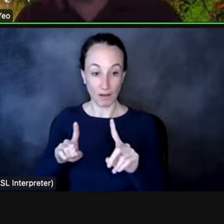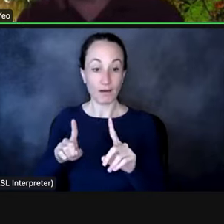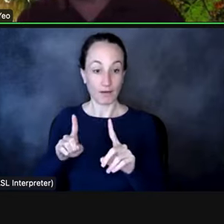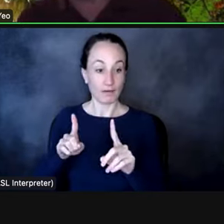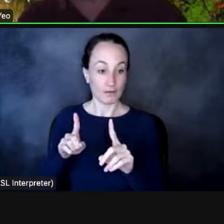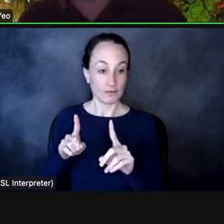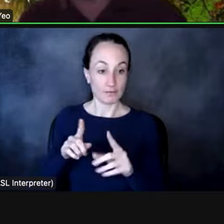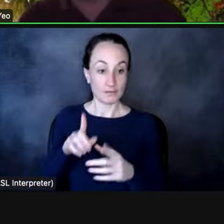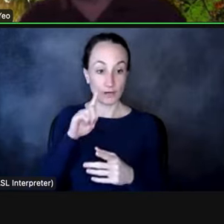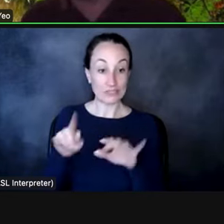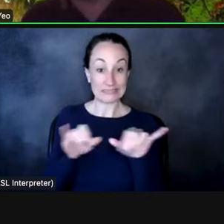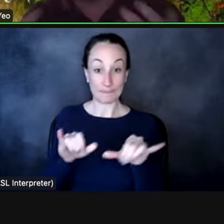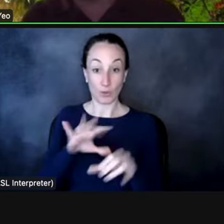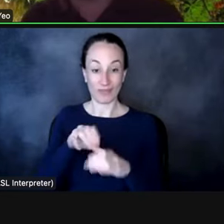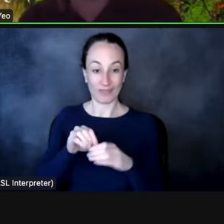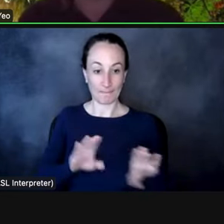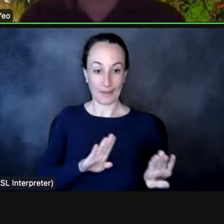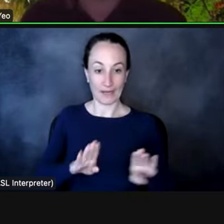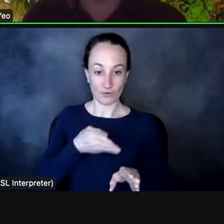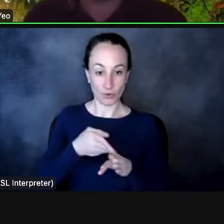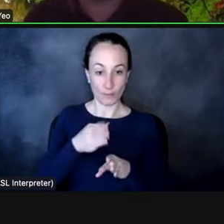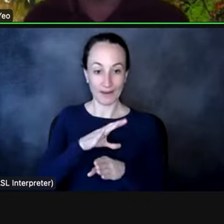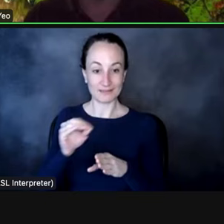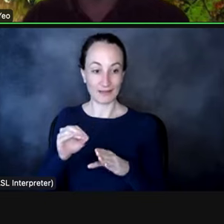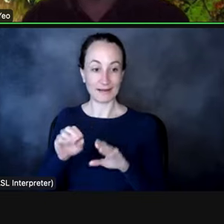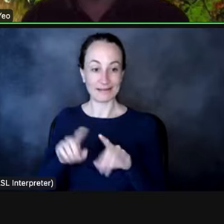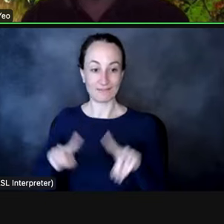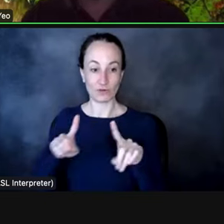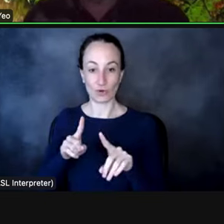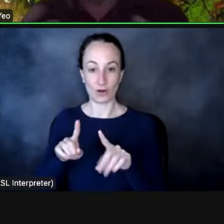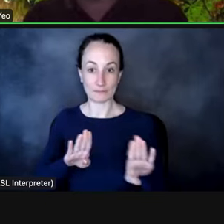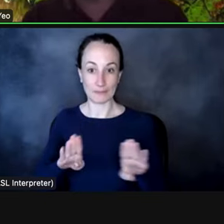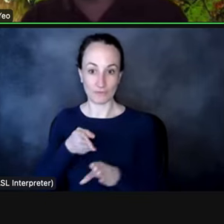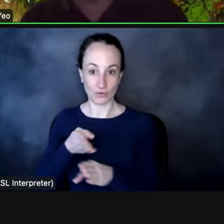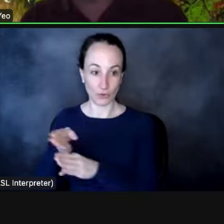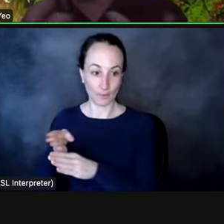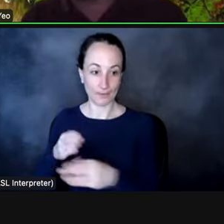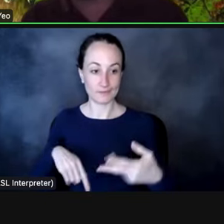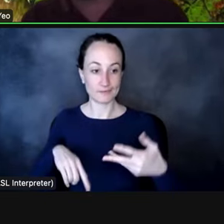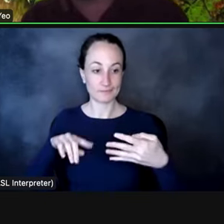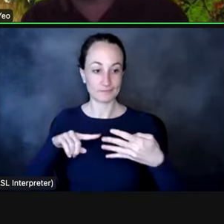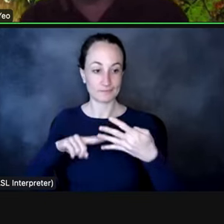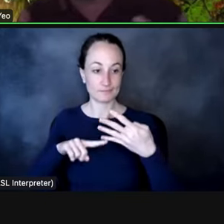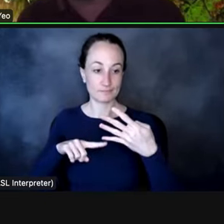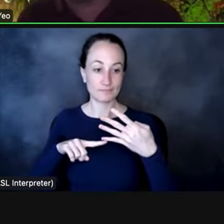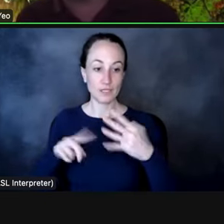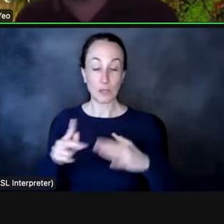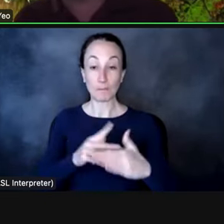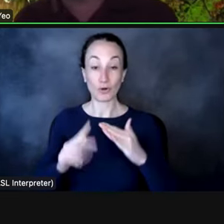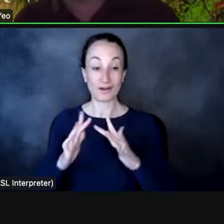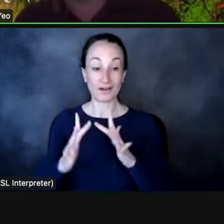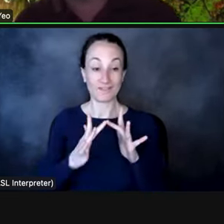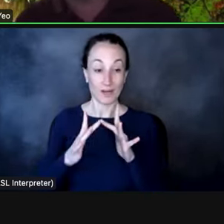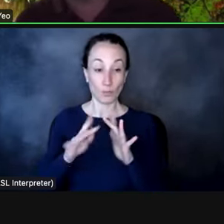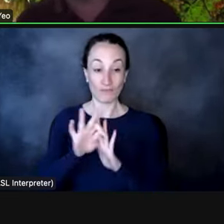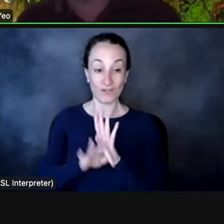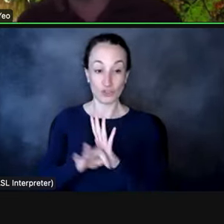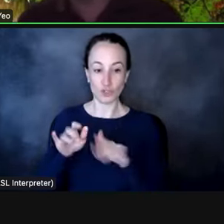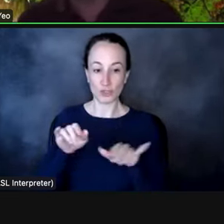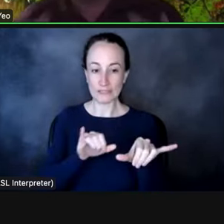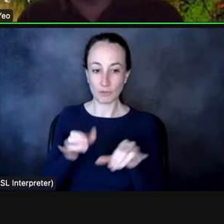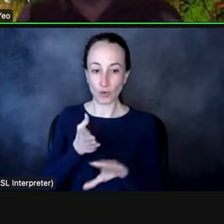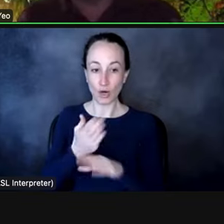Predictive network features are also similar across resting and task state. And overall, we found shared brain network features that account